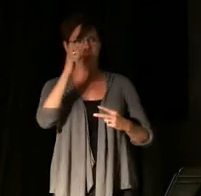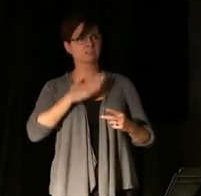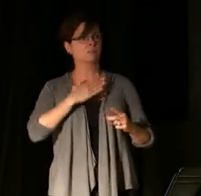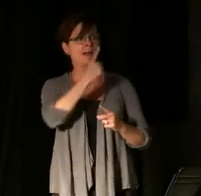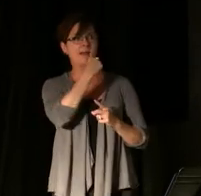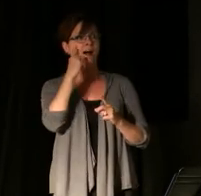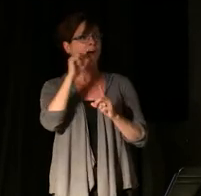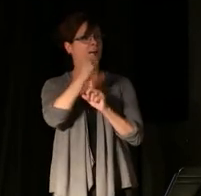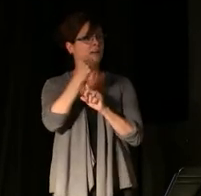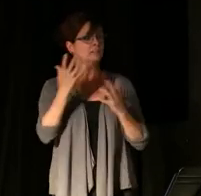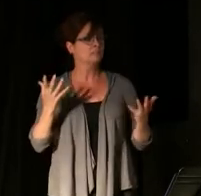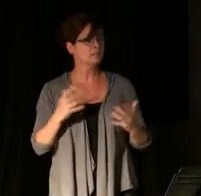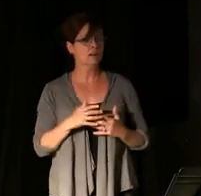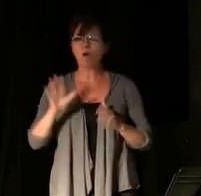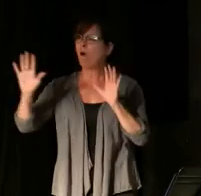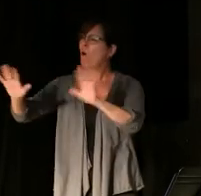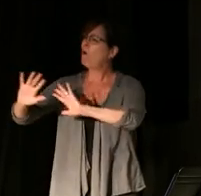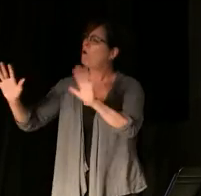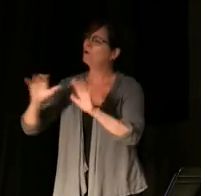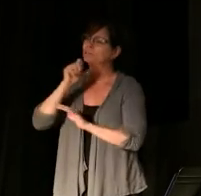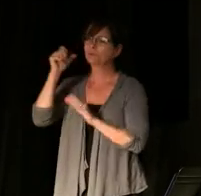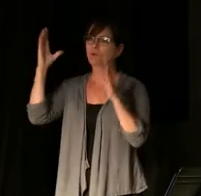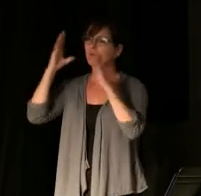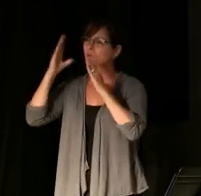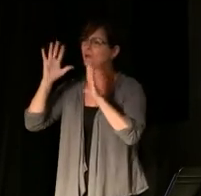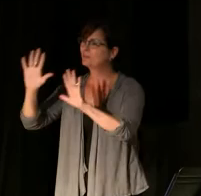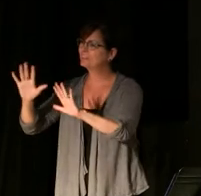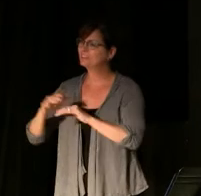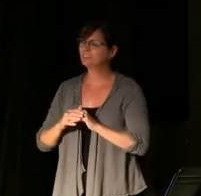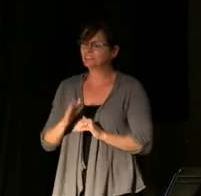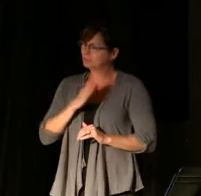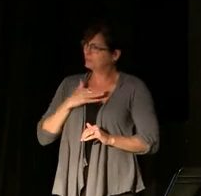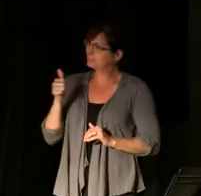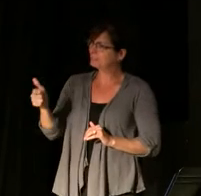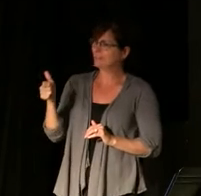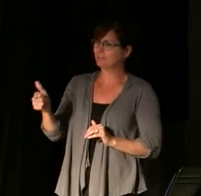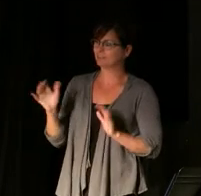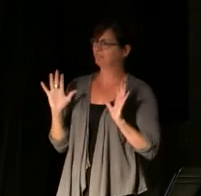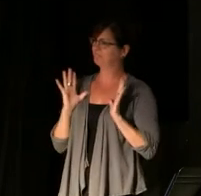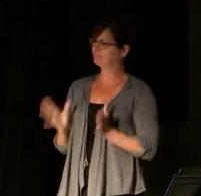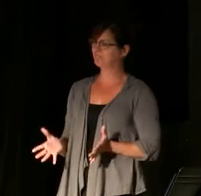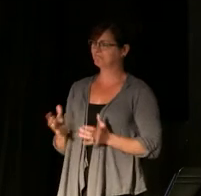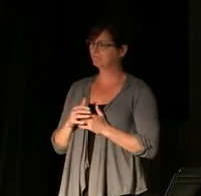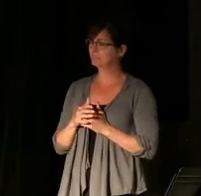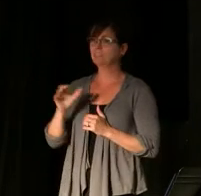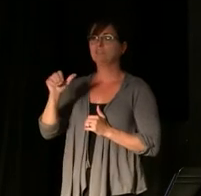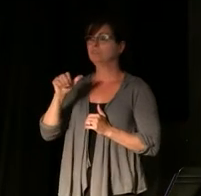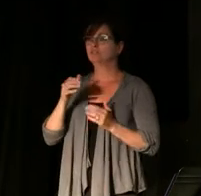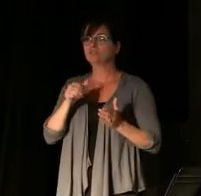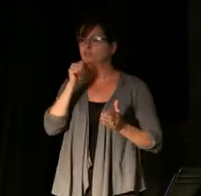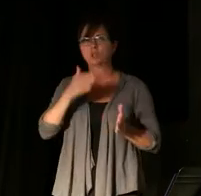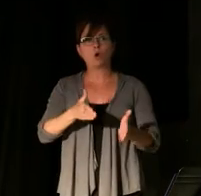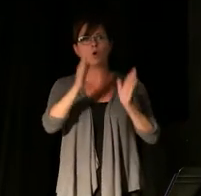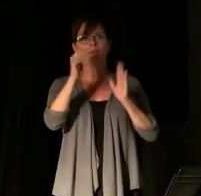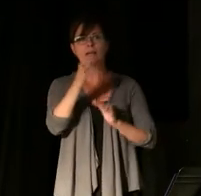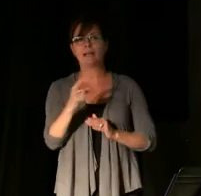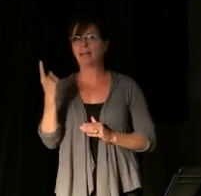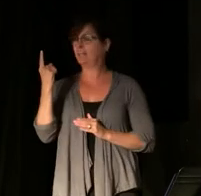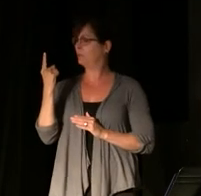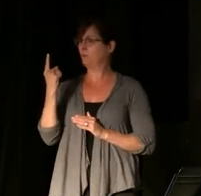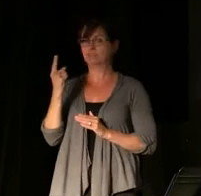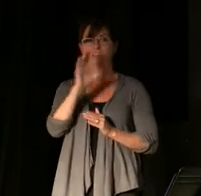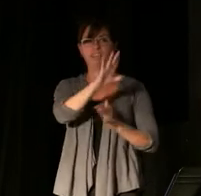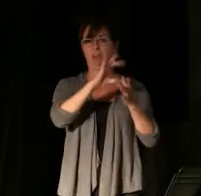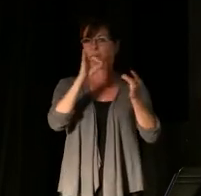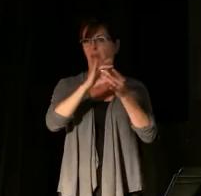condition? Don't worry about it. Just be yourself. Don't let any words get to